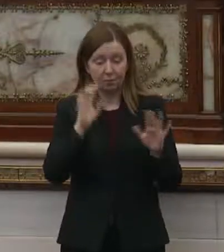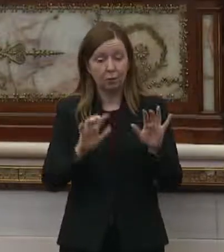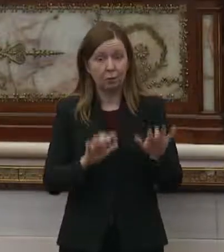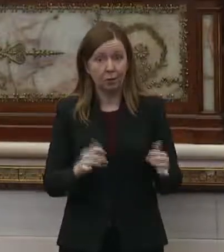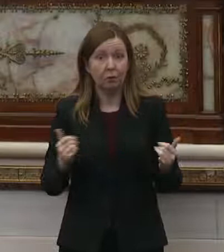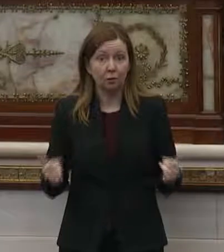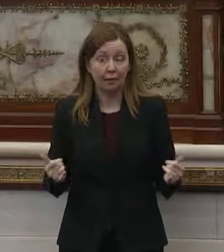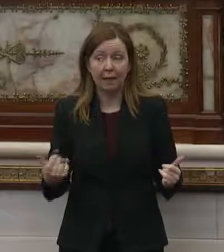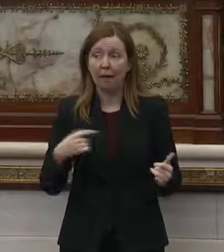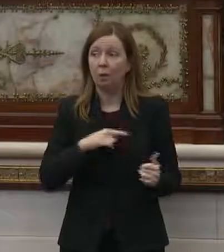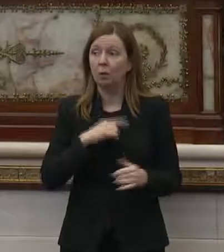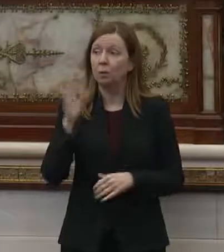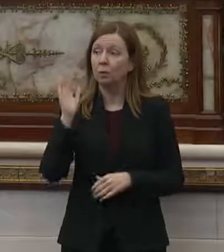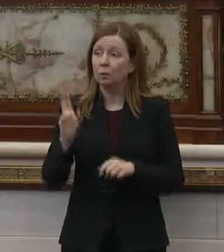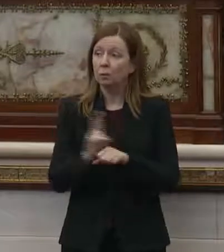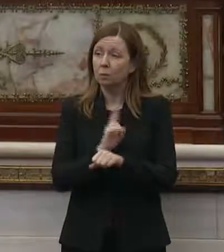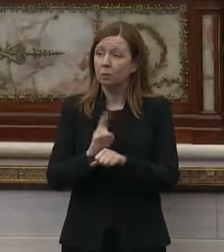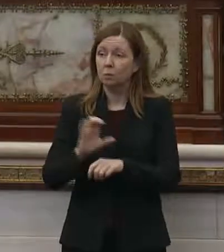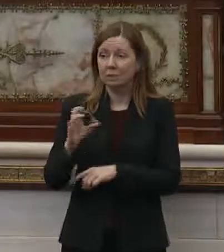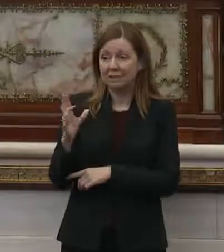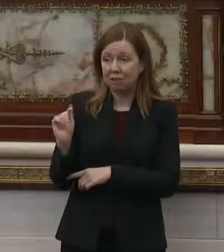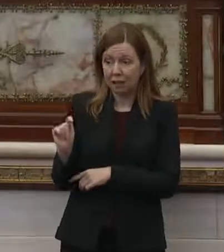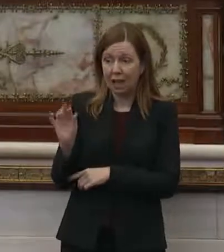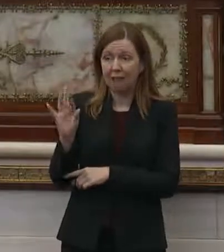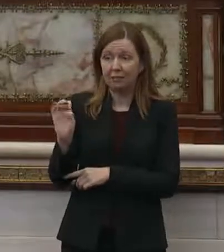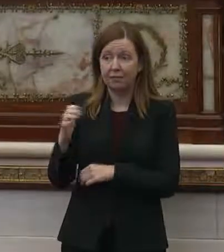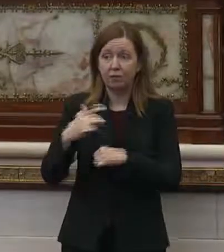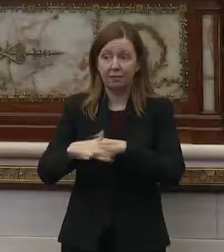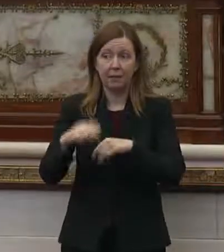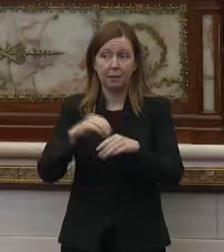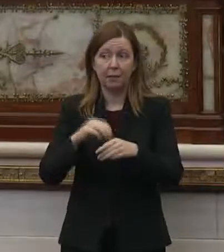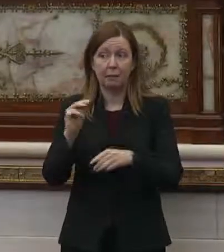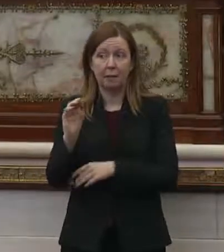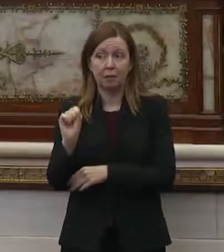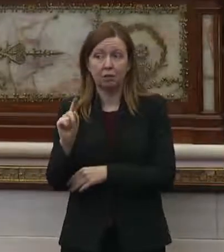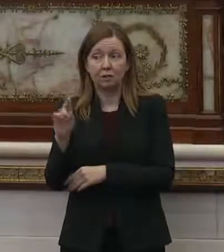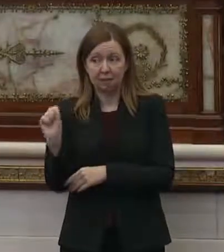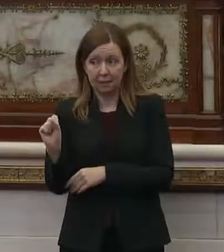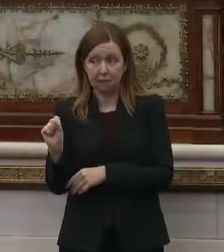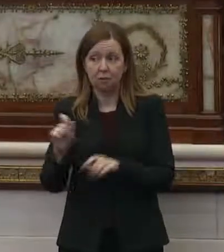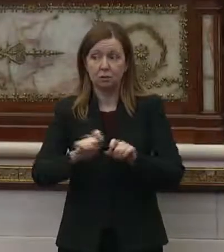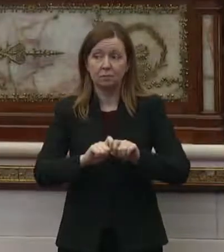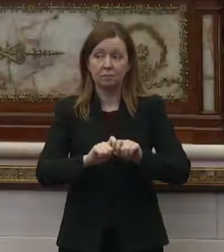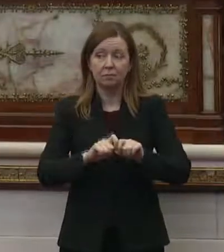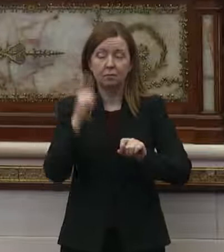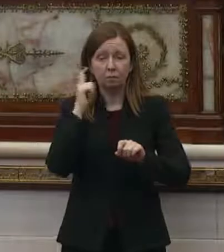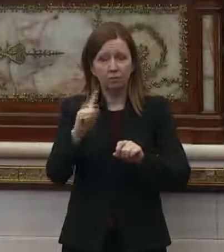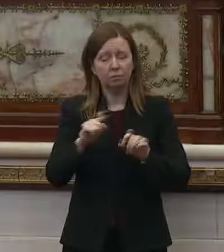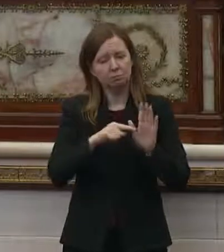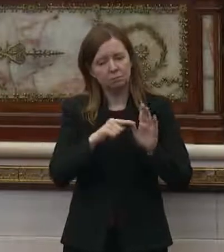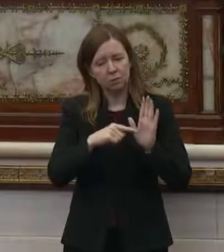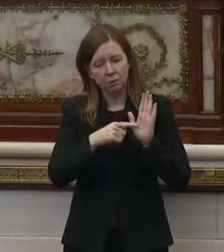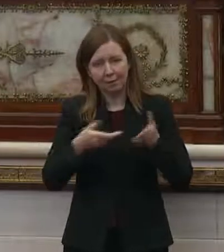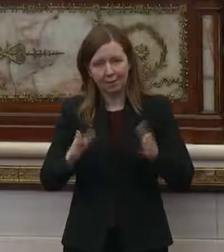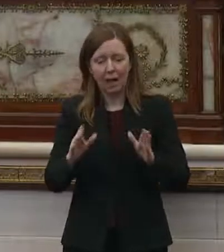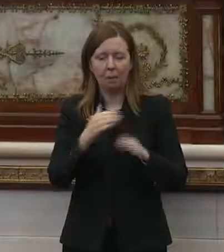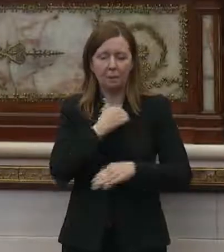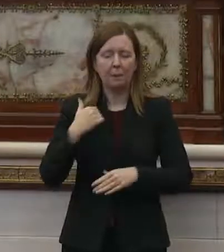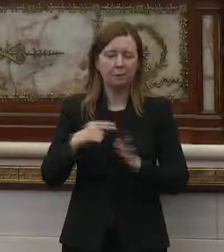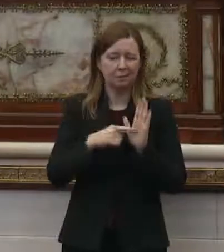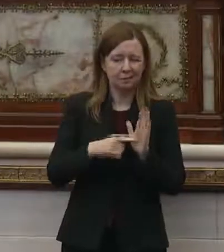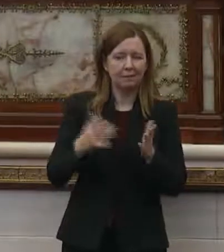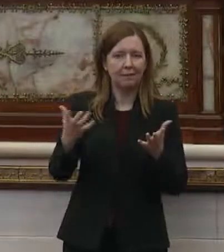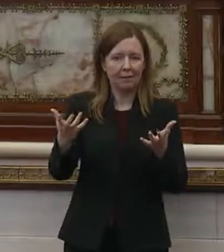at this time that we will use the chat feature available in Microsoft Teams to allow members to signify that they wish to be